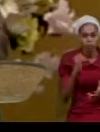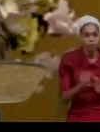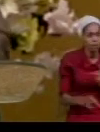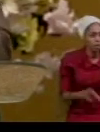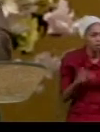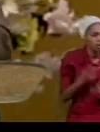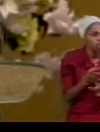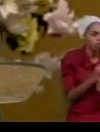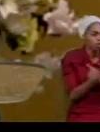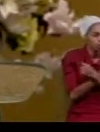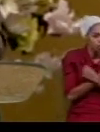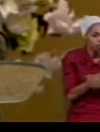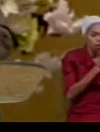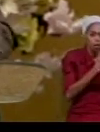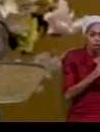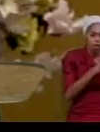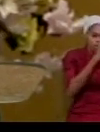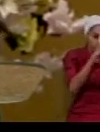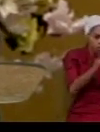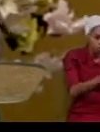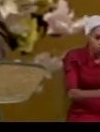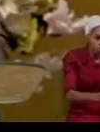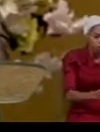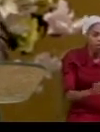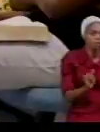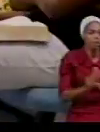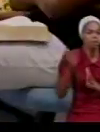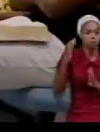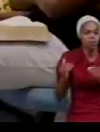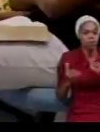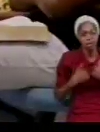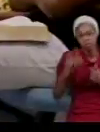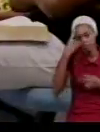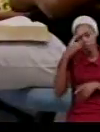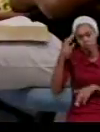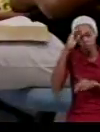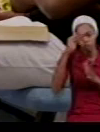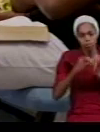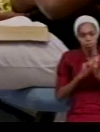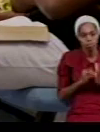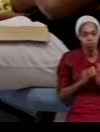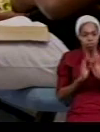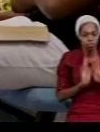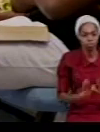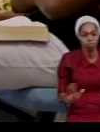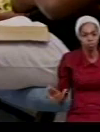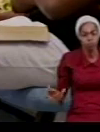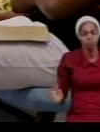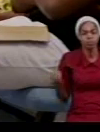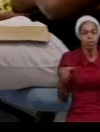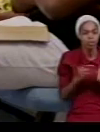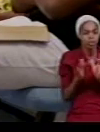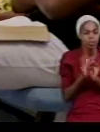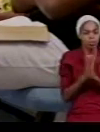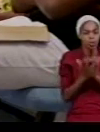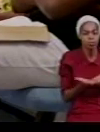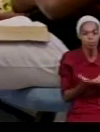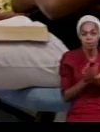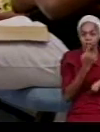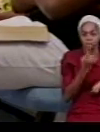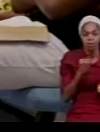respect God has for his own children. The Bible says we are